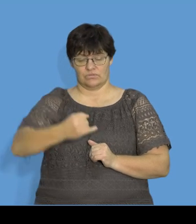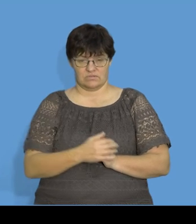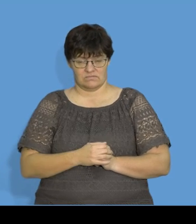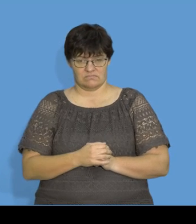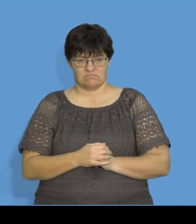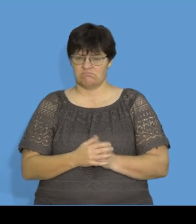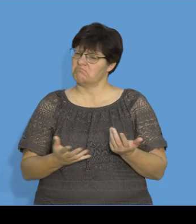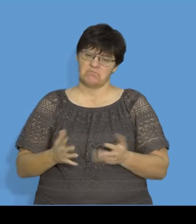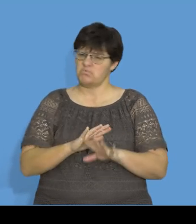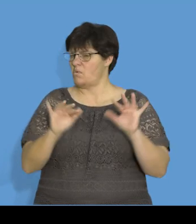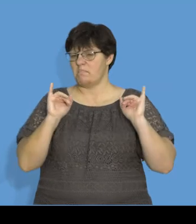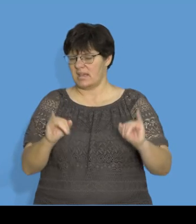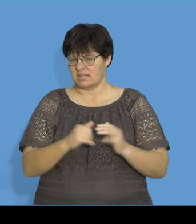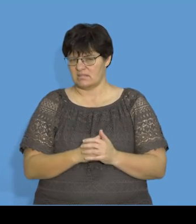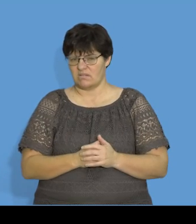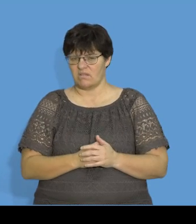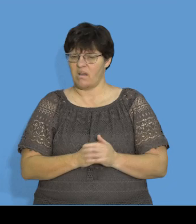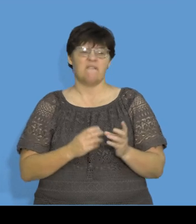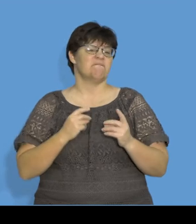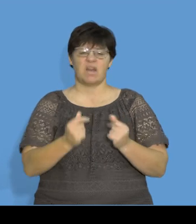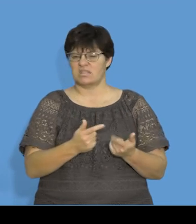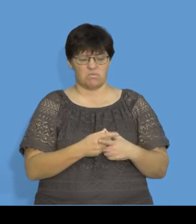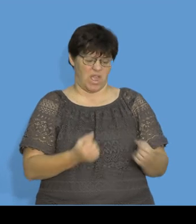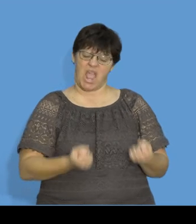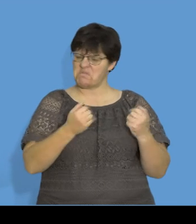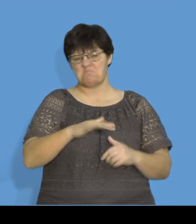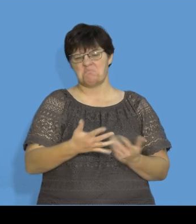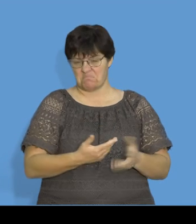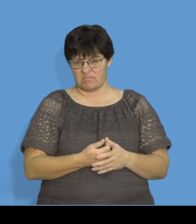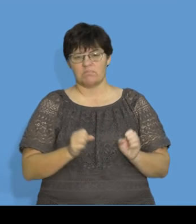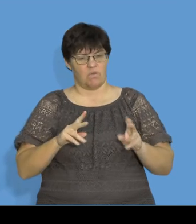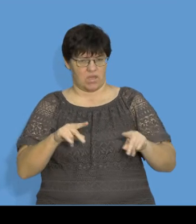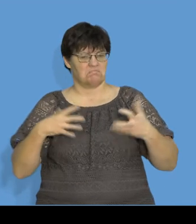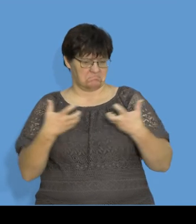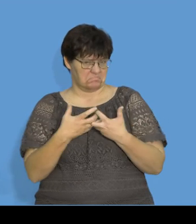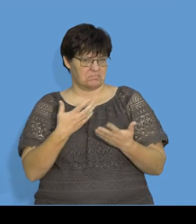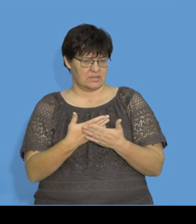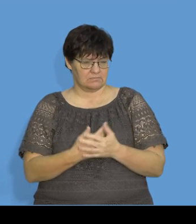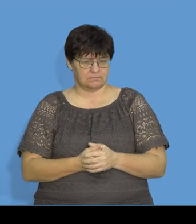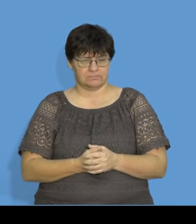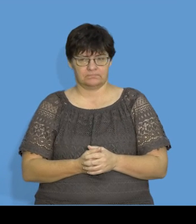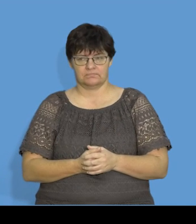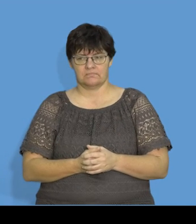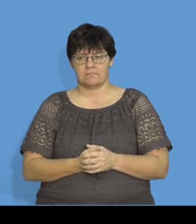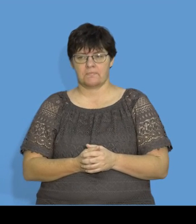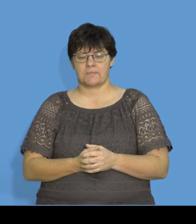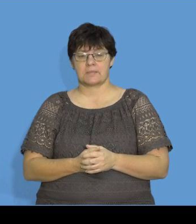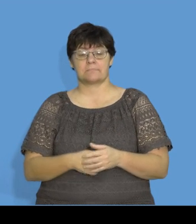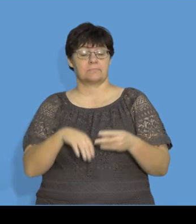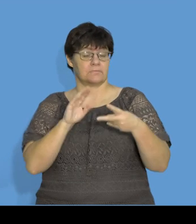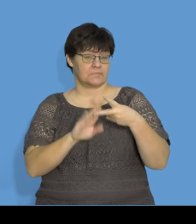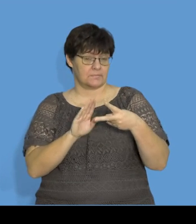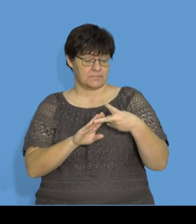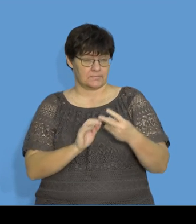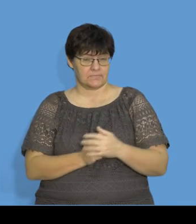That's okay, it's not a bad one. He wasn't growing that fast, he's not that heavy. I'm okay with that. Now they